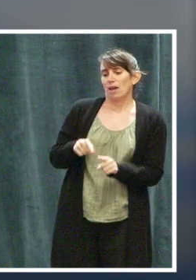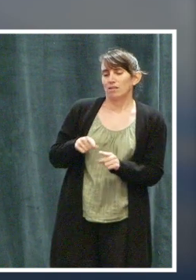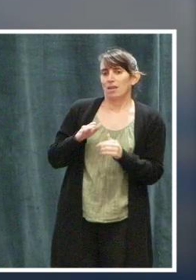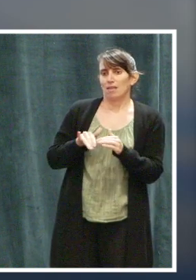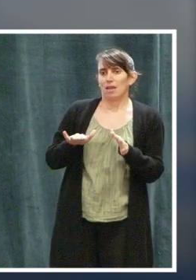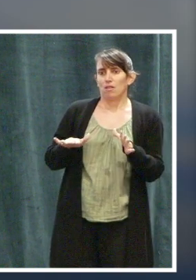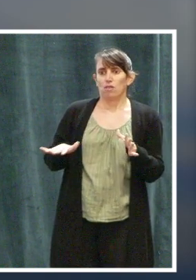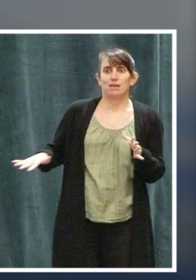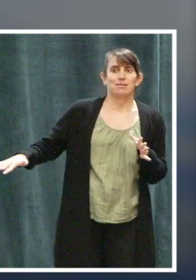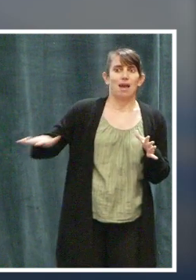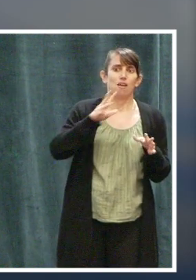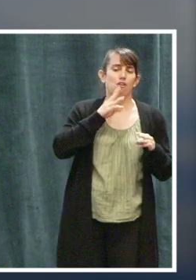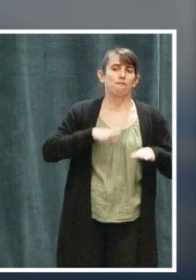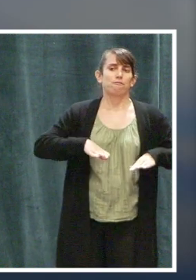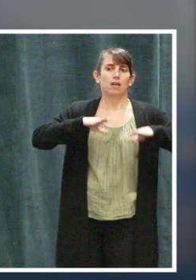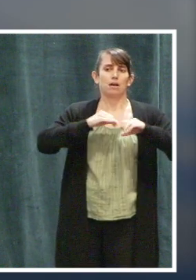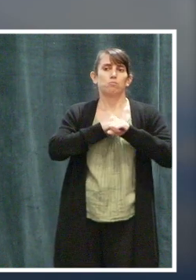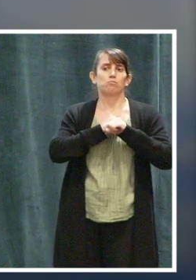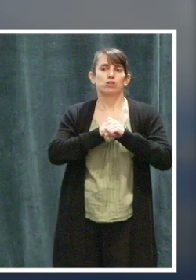protection system around Lower Manhattan.